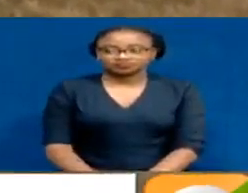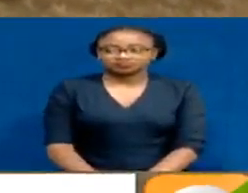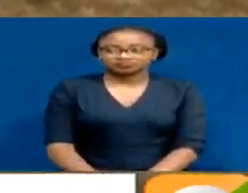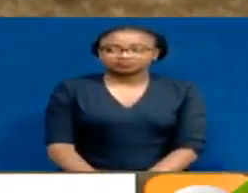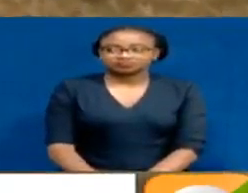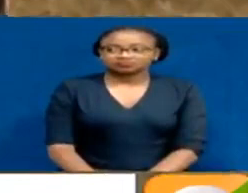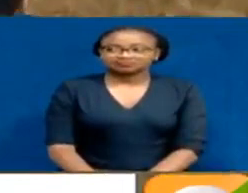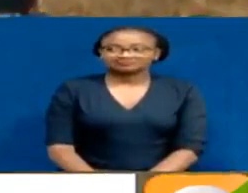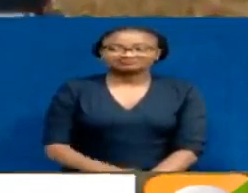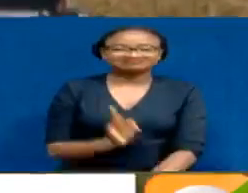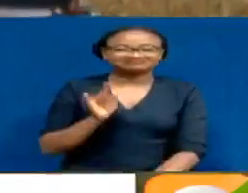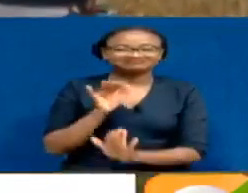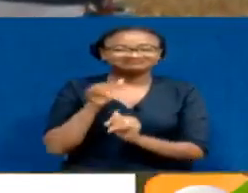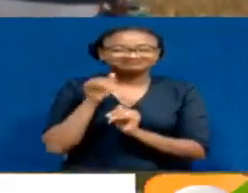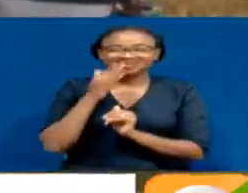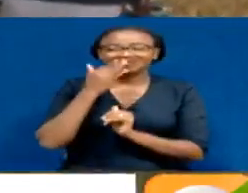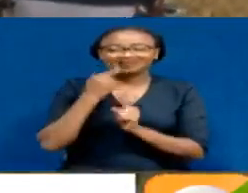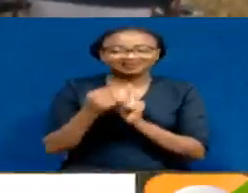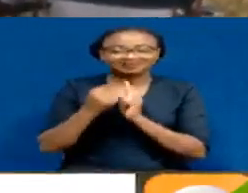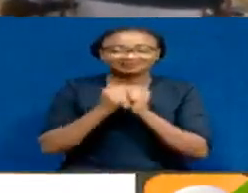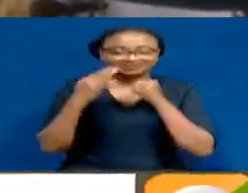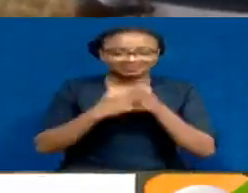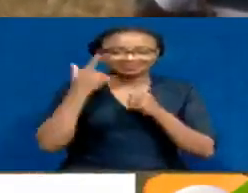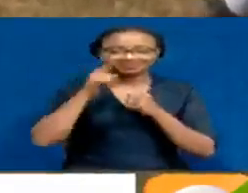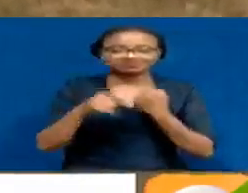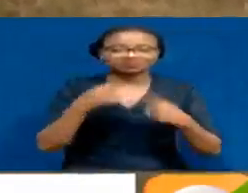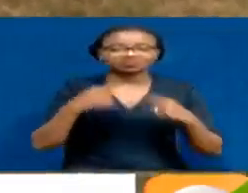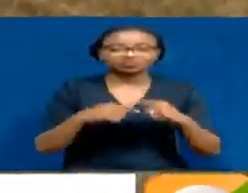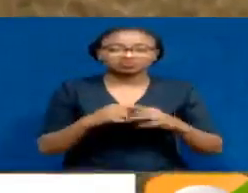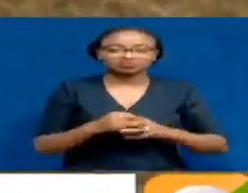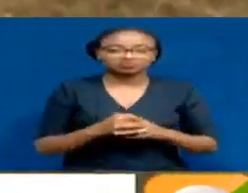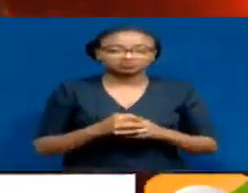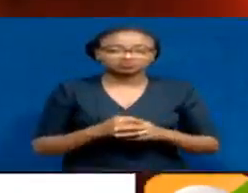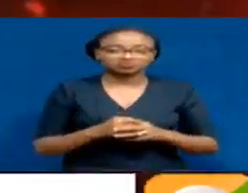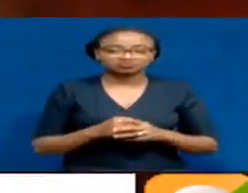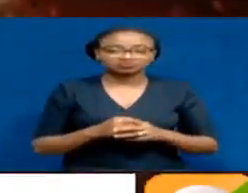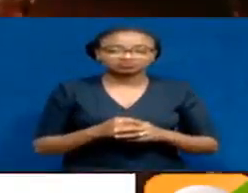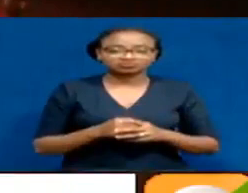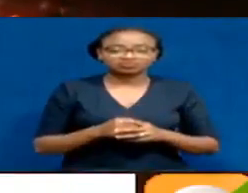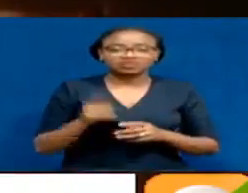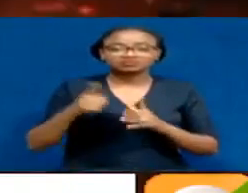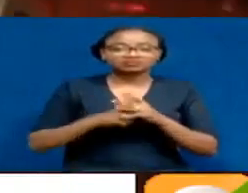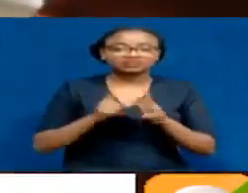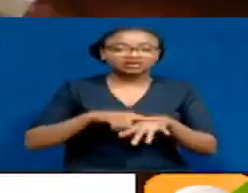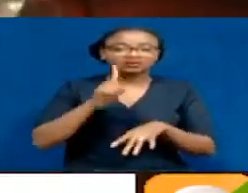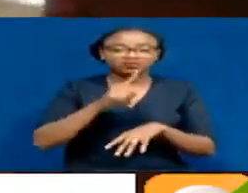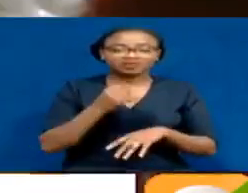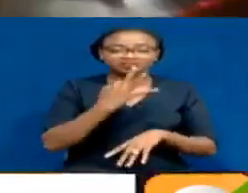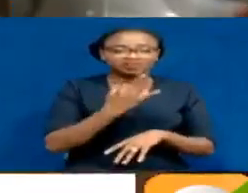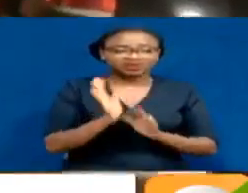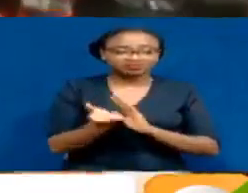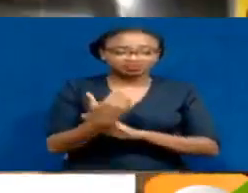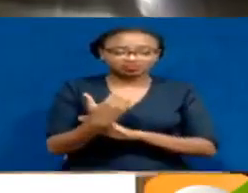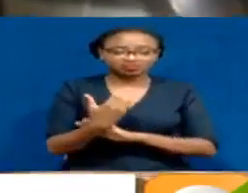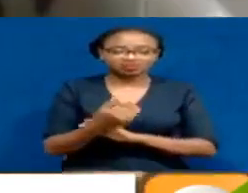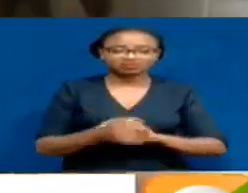They waited 19 years for the World Rally Championship Safari Rally. The journey to witnessing the great spectacle started at 3 a.m. for so many fans, and